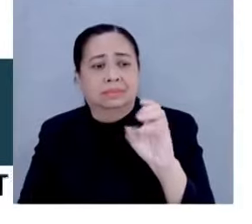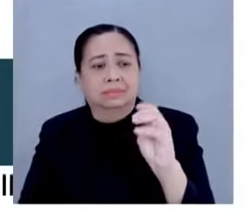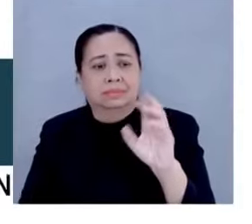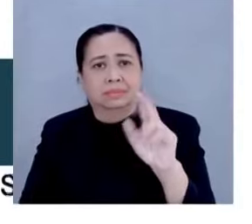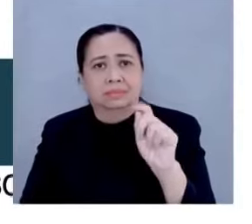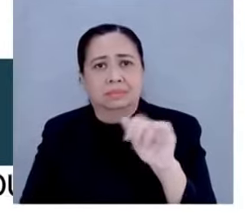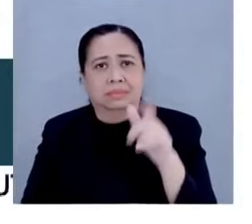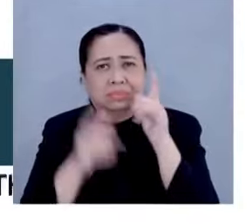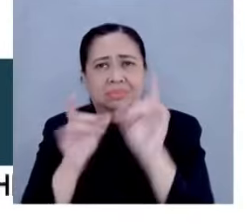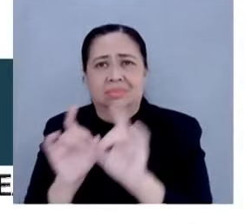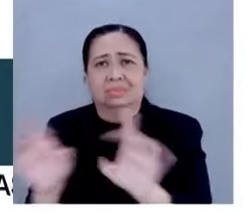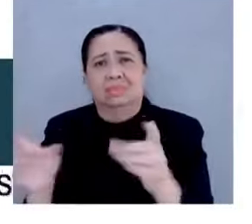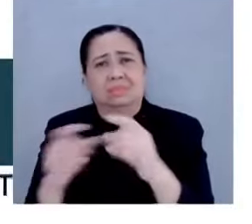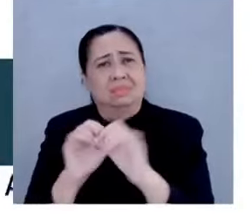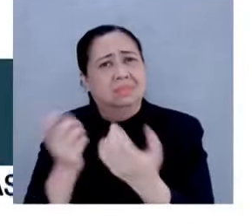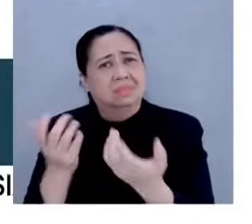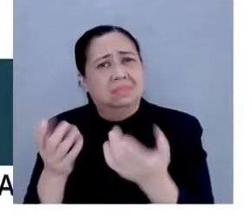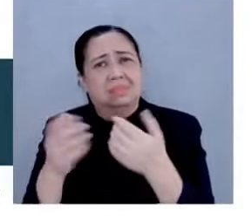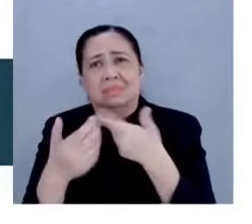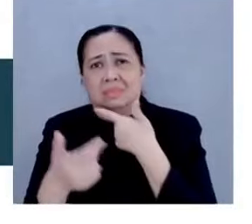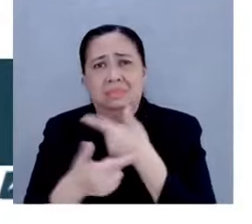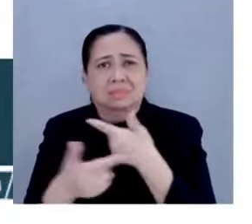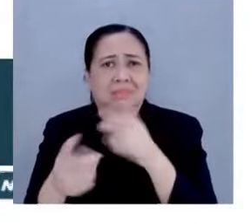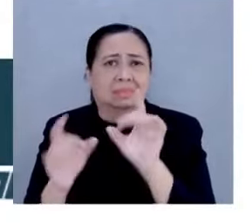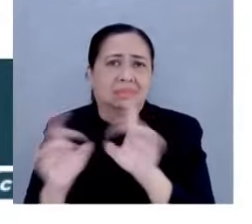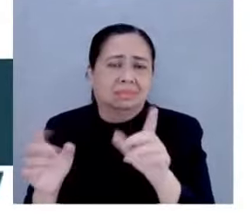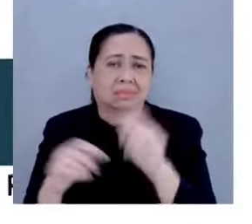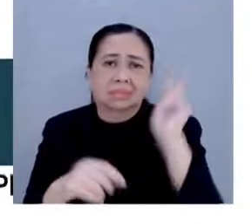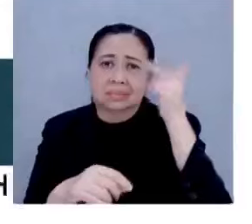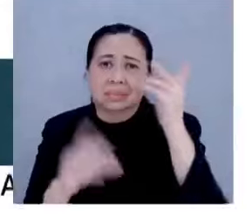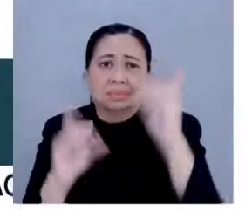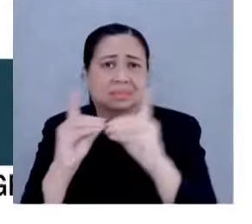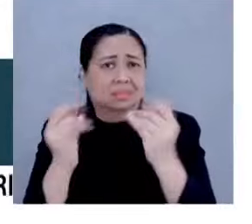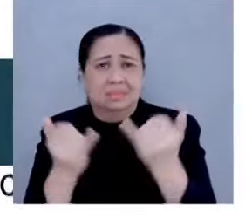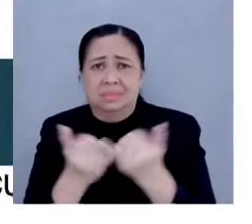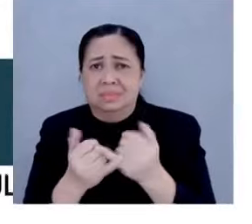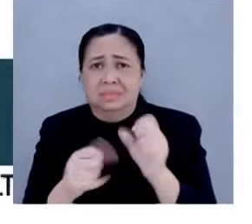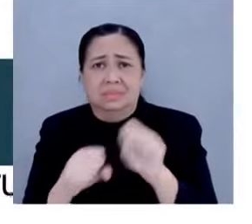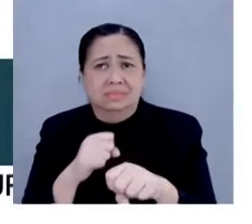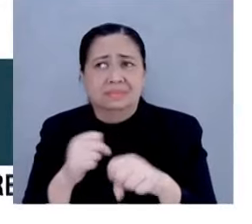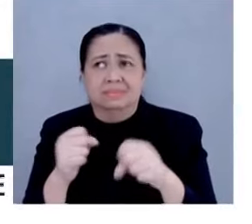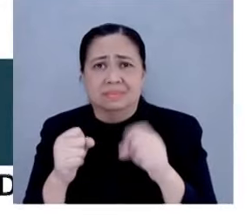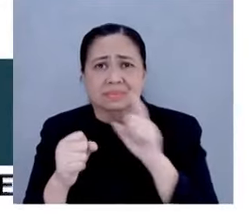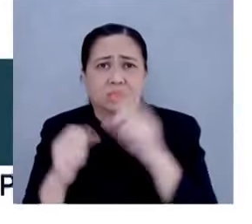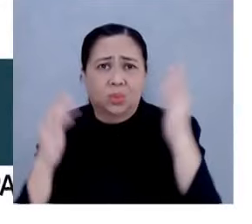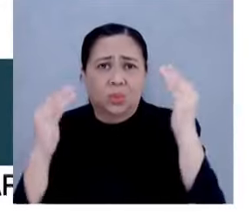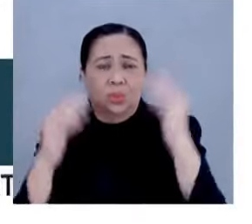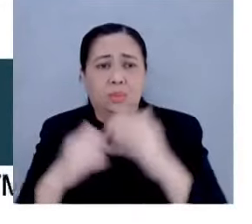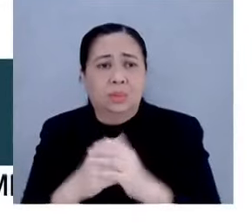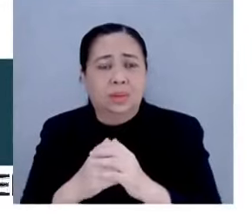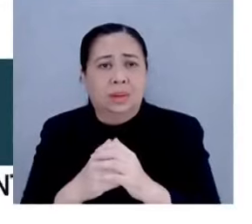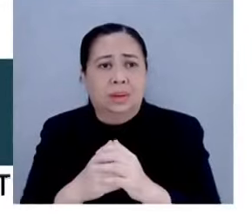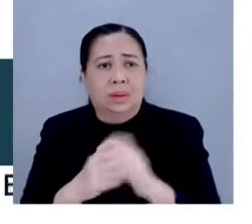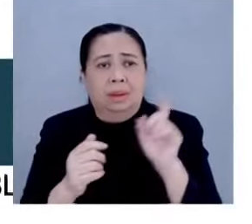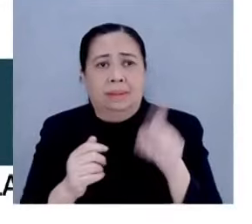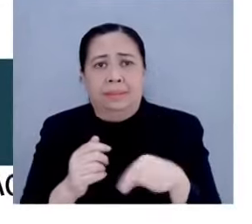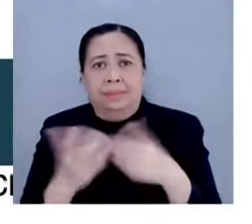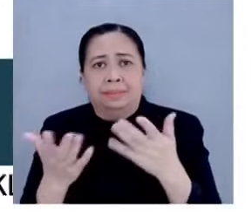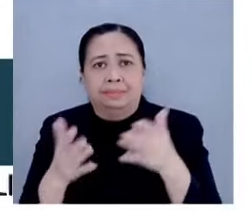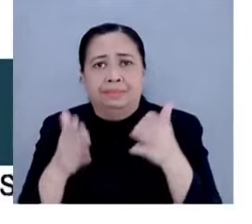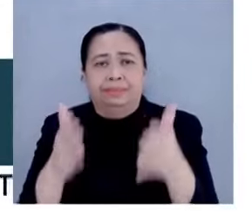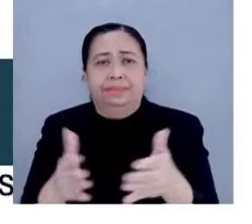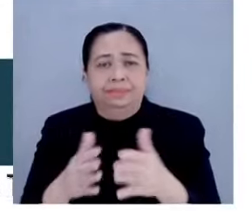maligned to a great extent because of this political dynasty. So I really hope that there should be a way